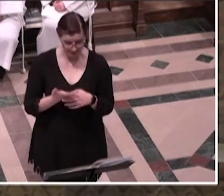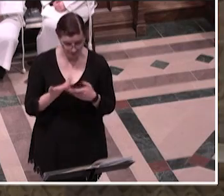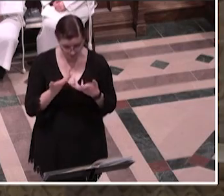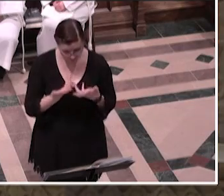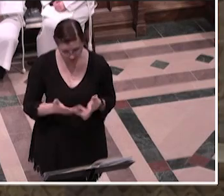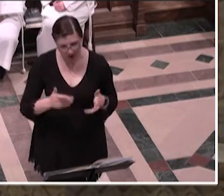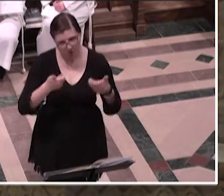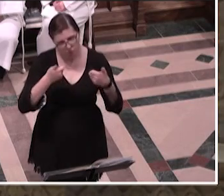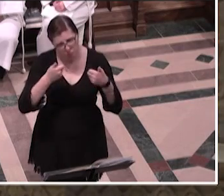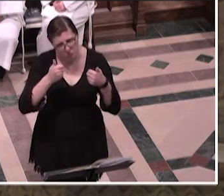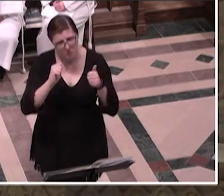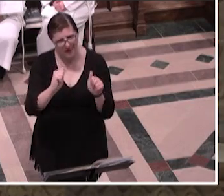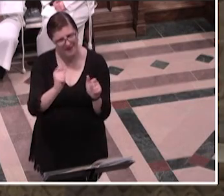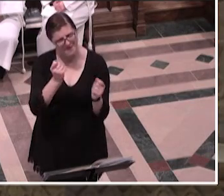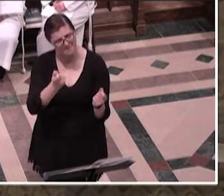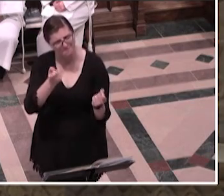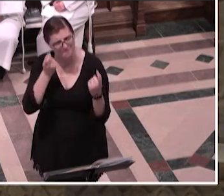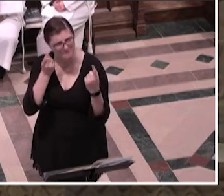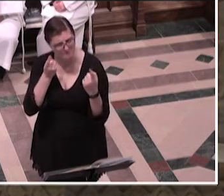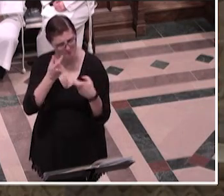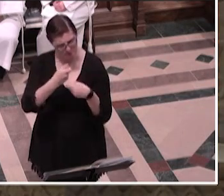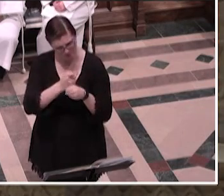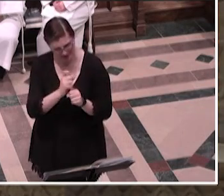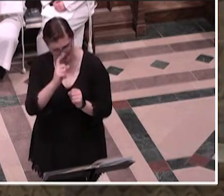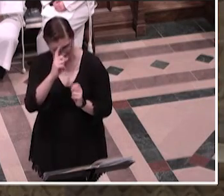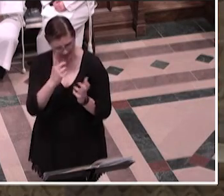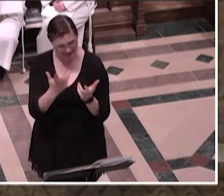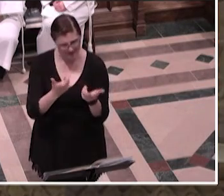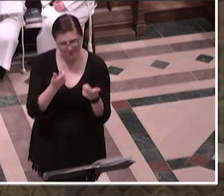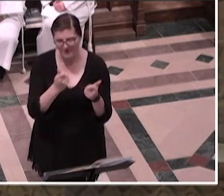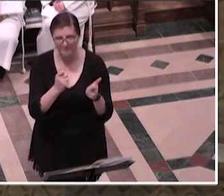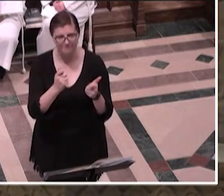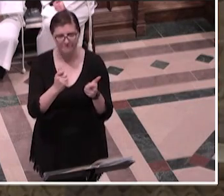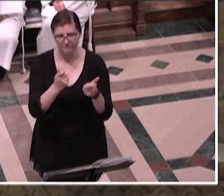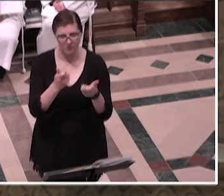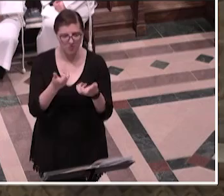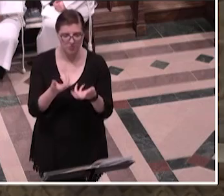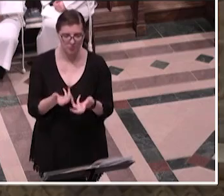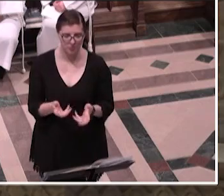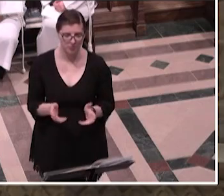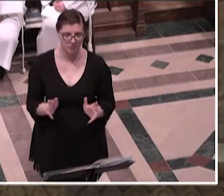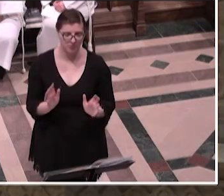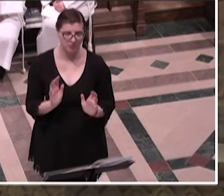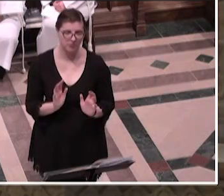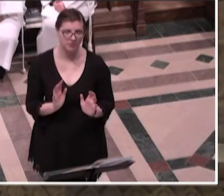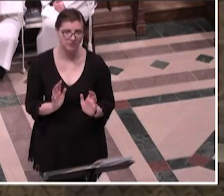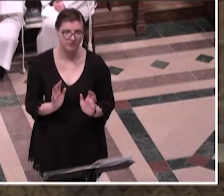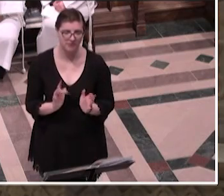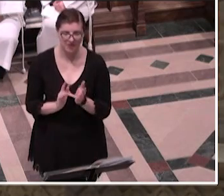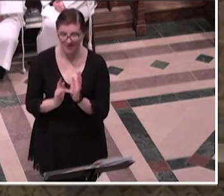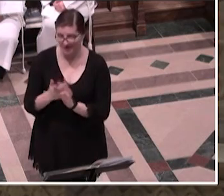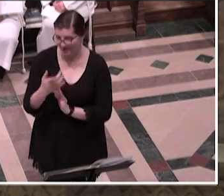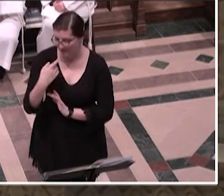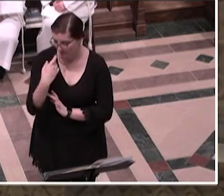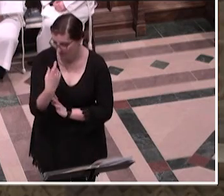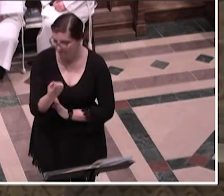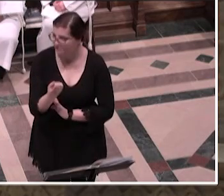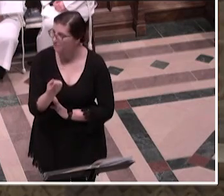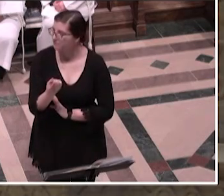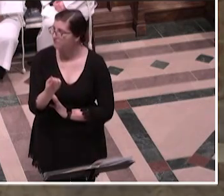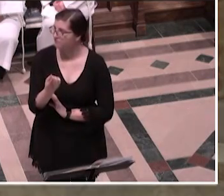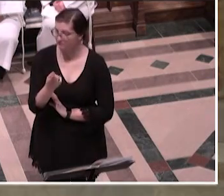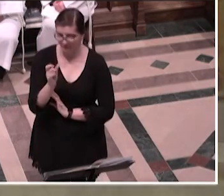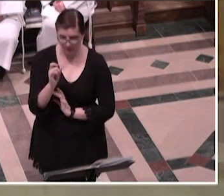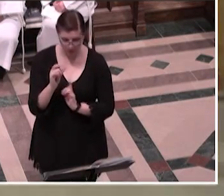make Jesus make sense that Jesus says to Nicodemus these words, words